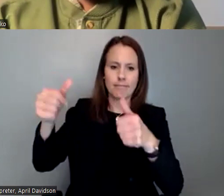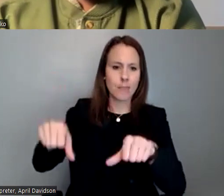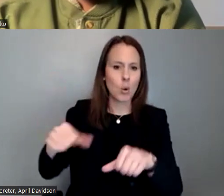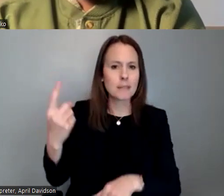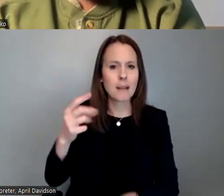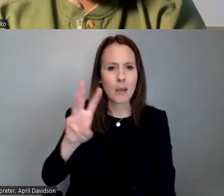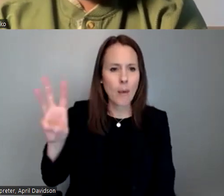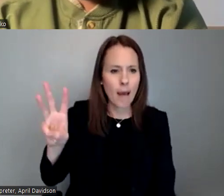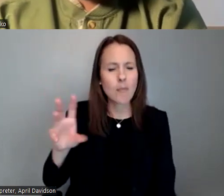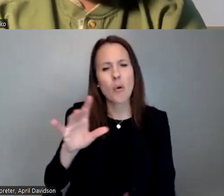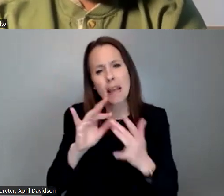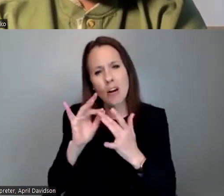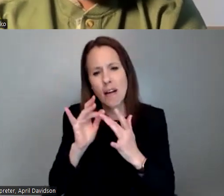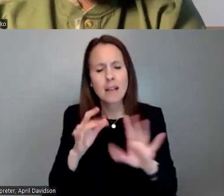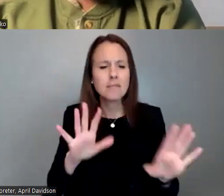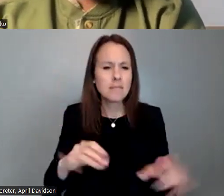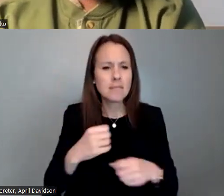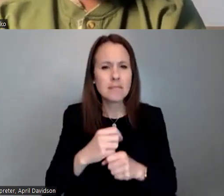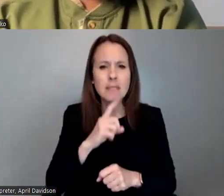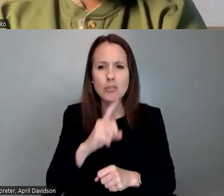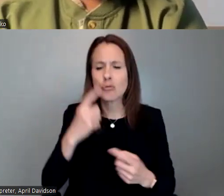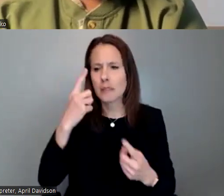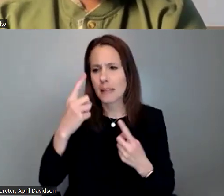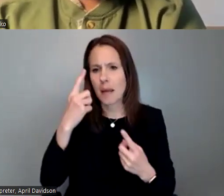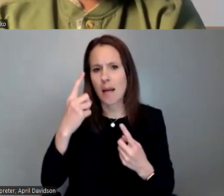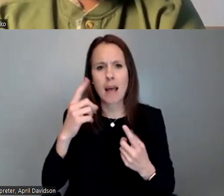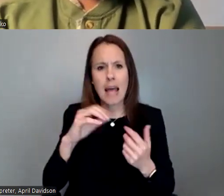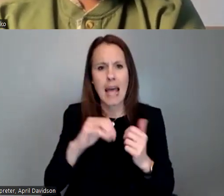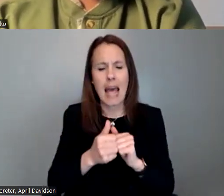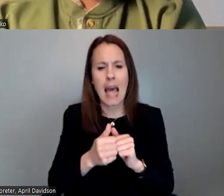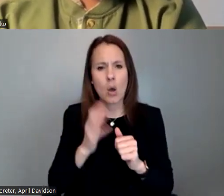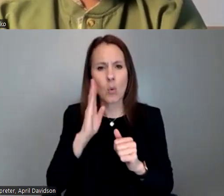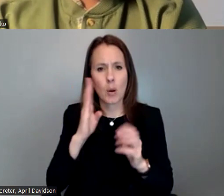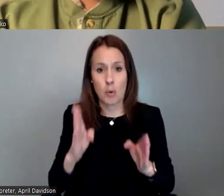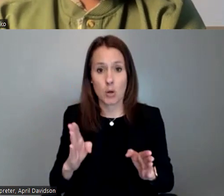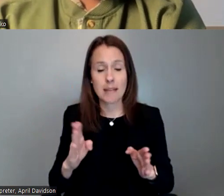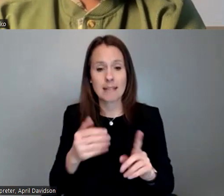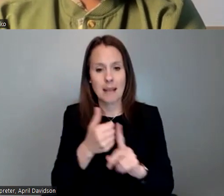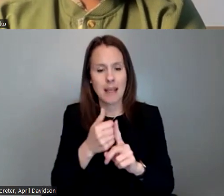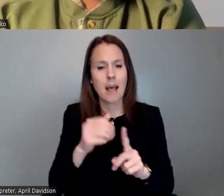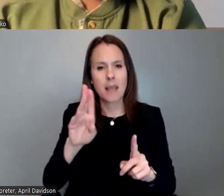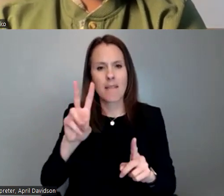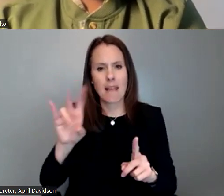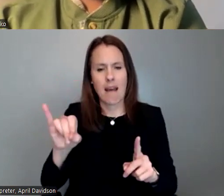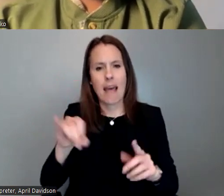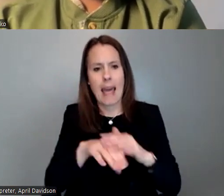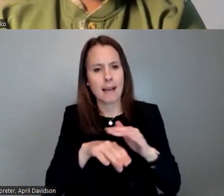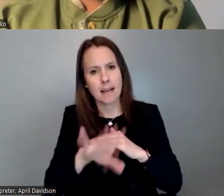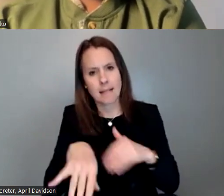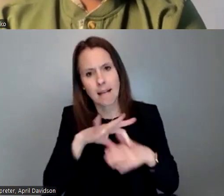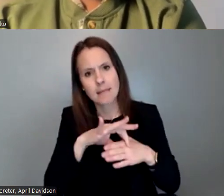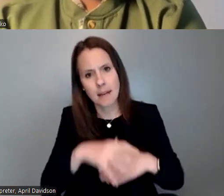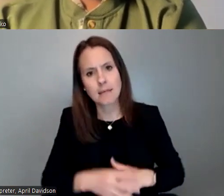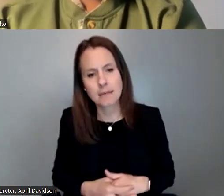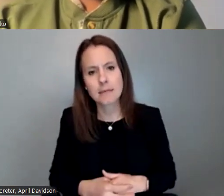internet, make sure you think in terms of how would someone that is blind and visually impaired access that. You want to